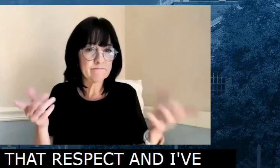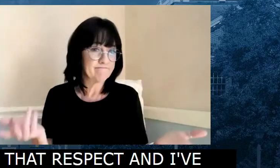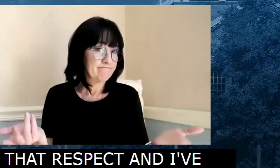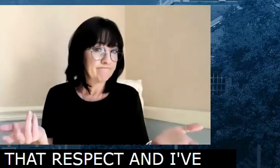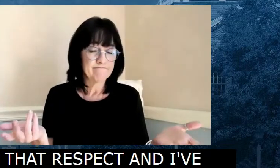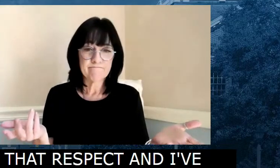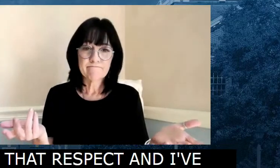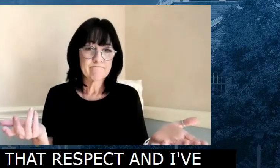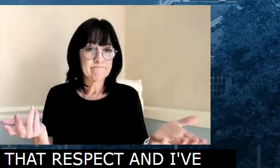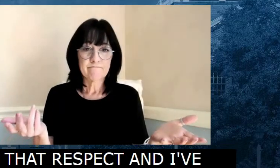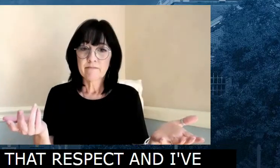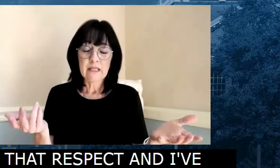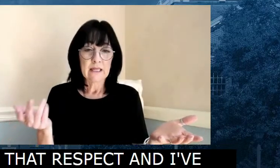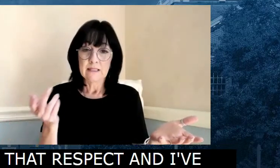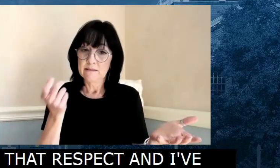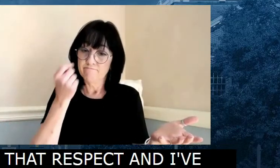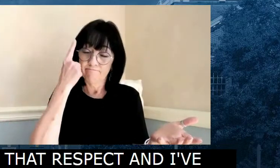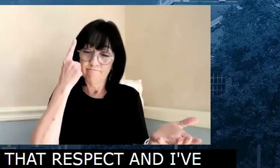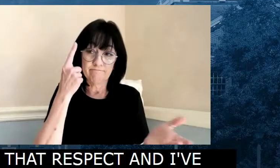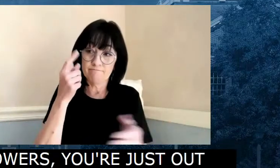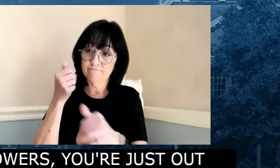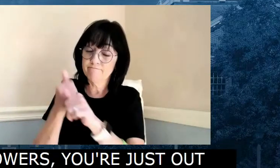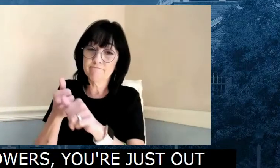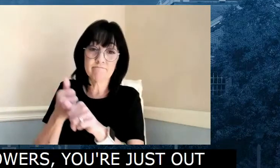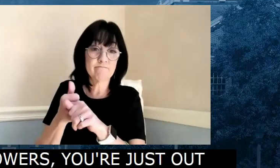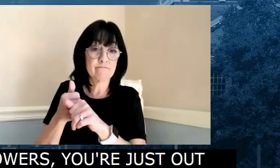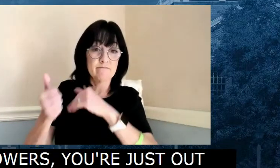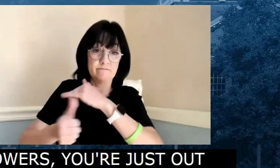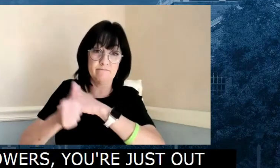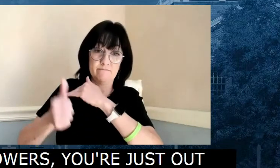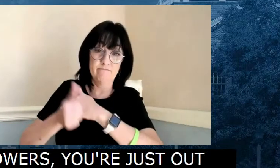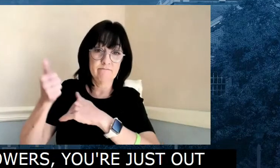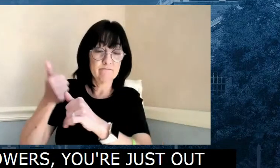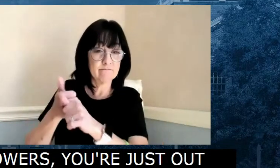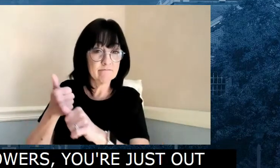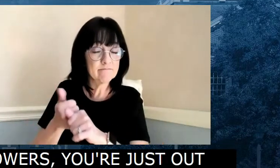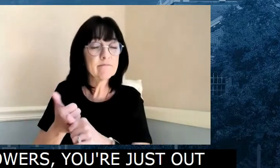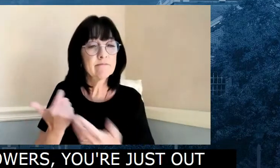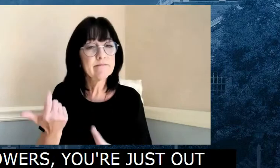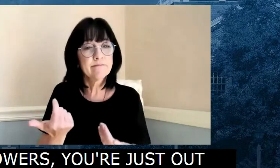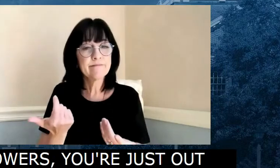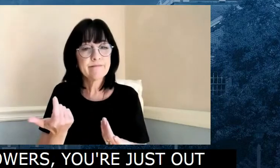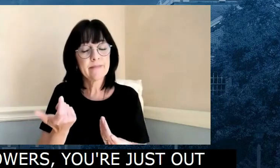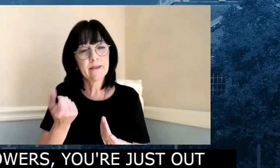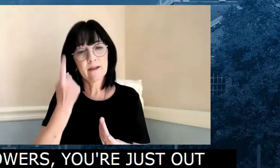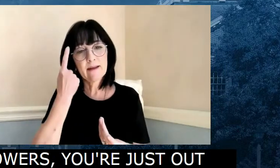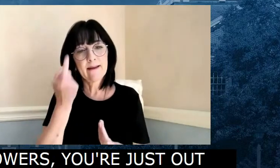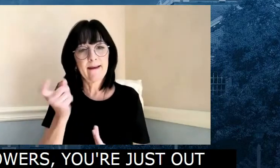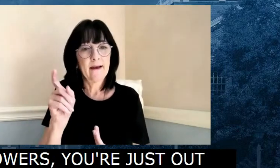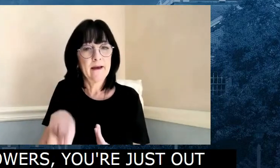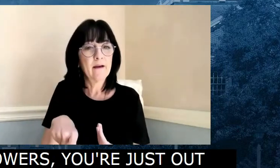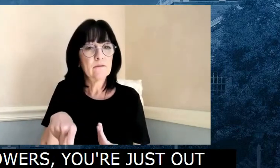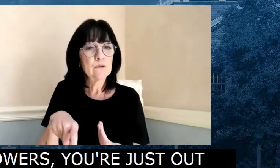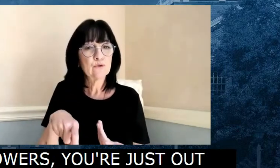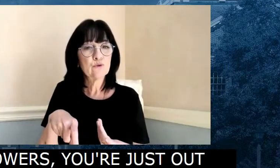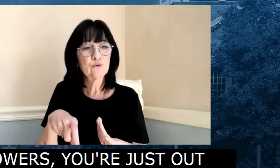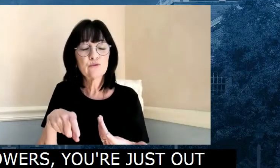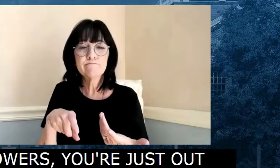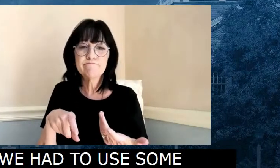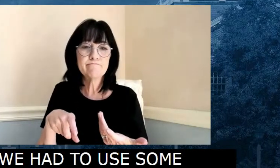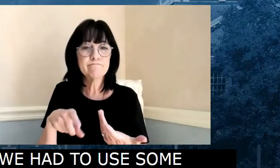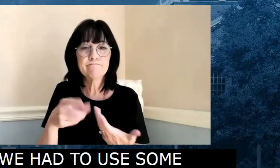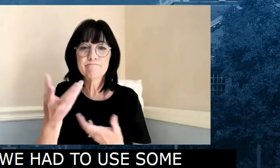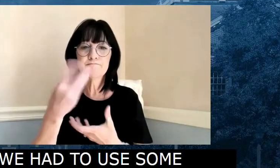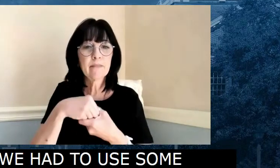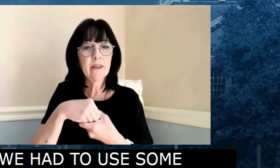taking a walk by yourself. And so we had to use some common sense, really emphasize the importance of getting